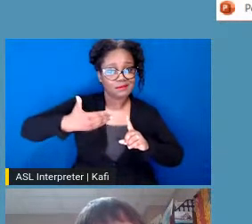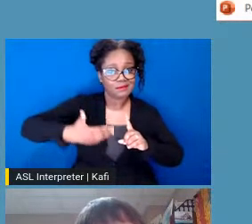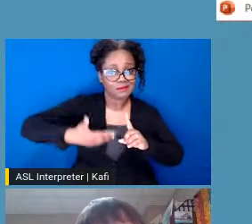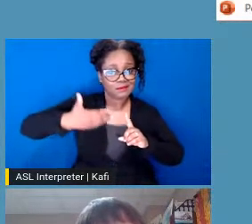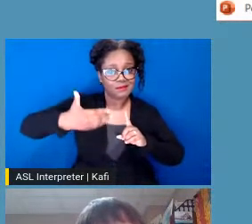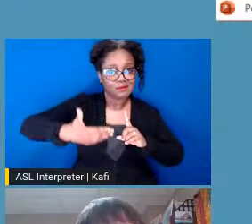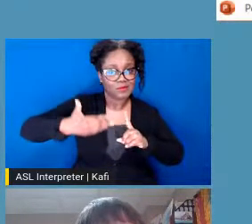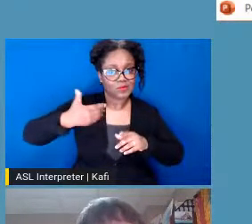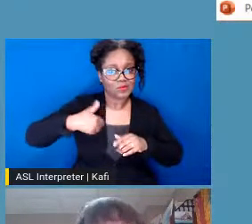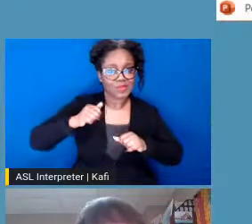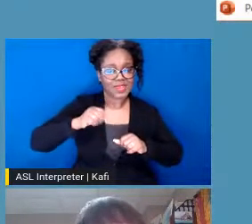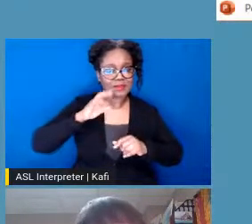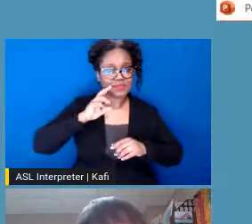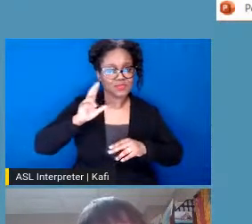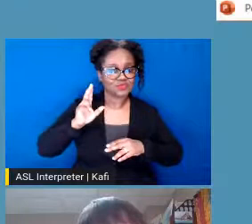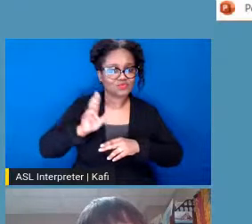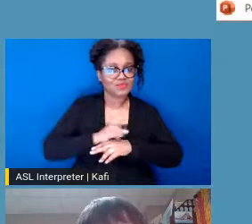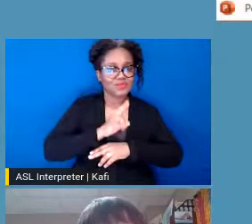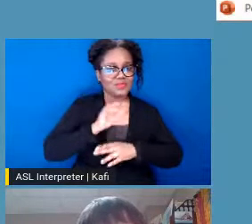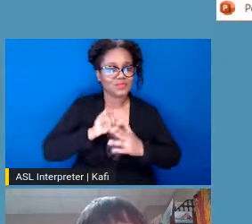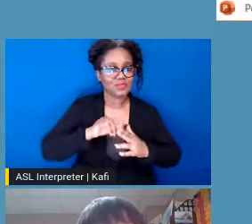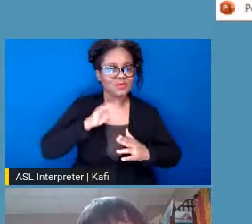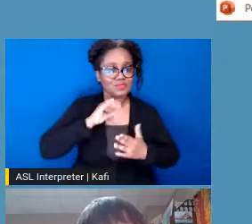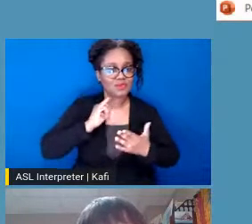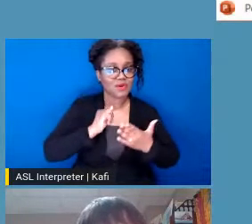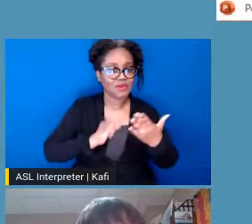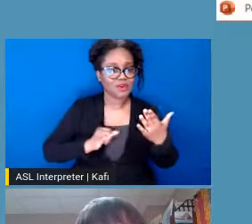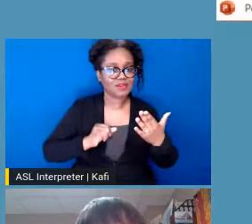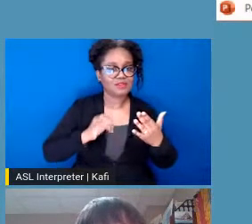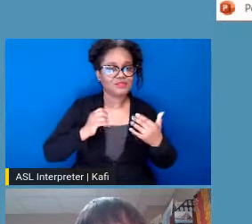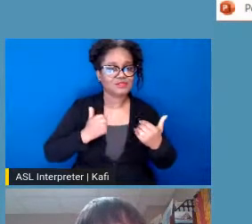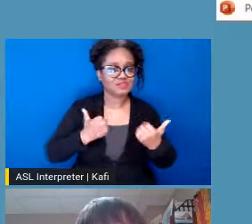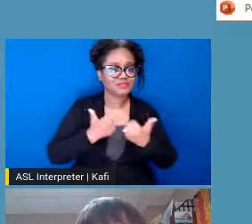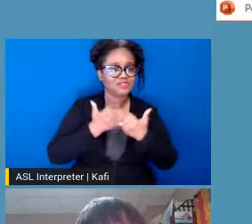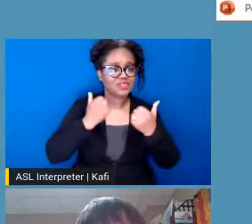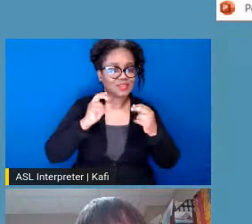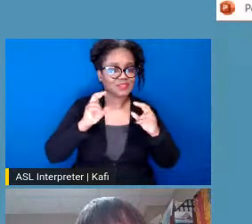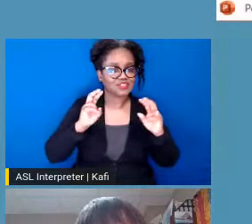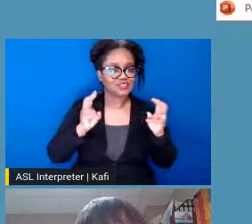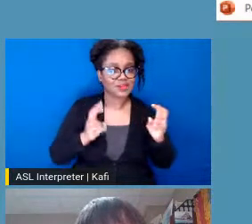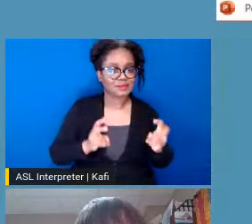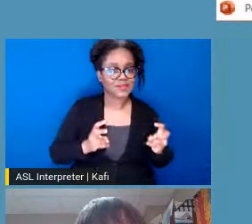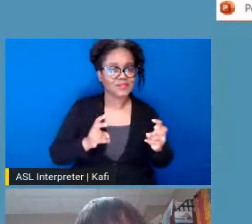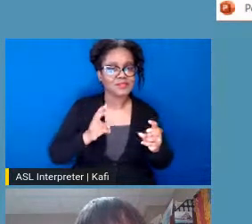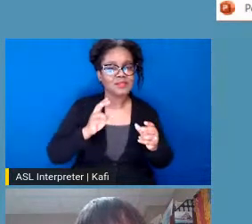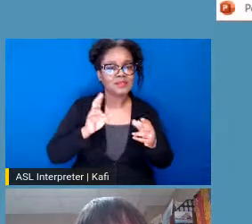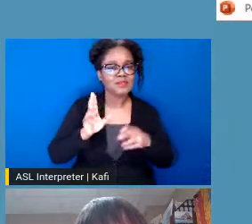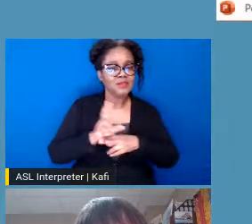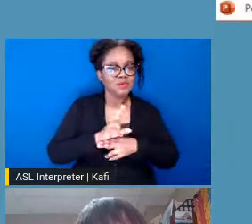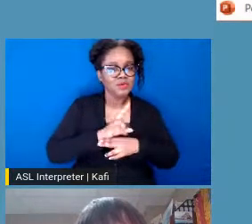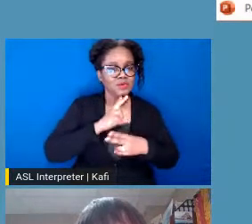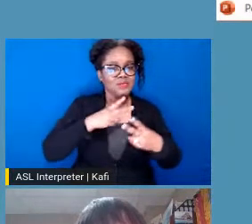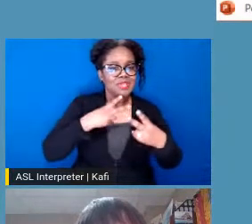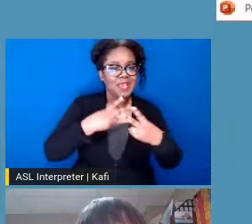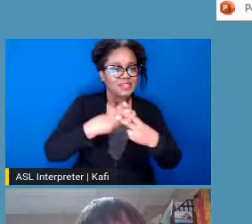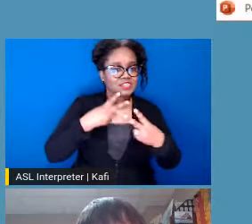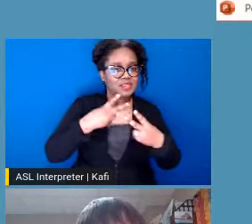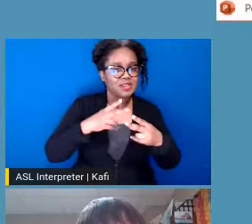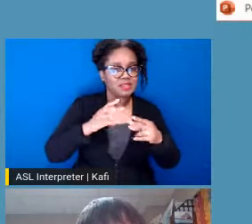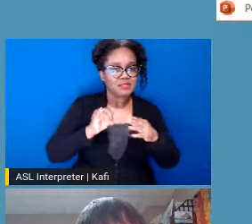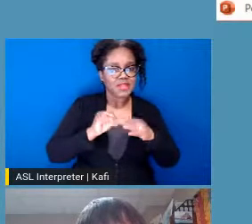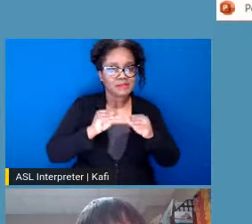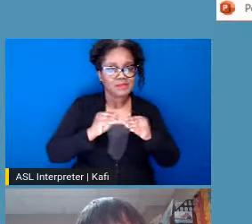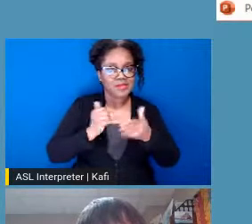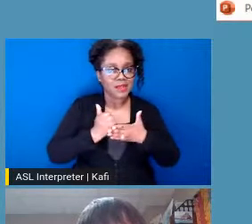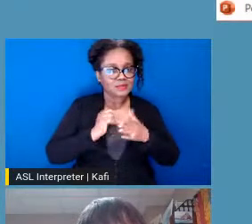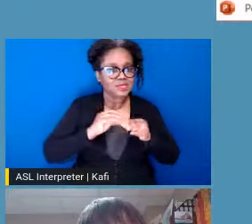topics and hashtag them in a way that really helped us reach a broader audience throughout the state of South Dakota.